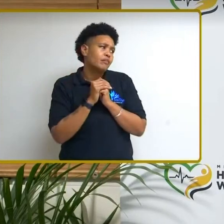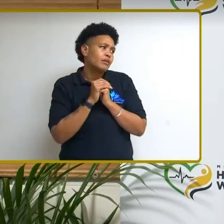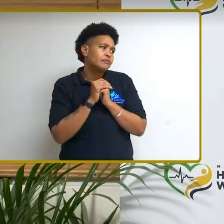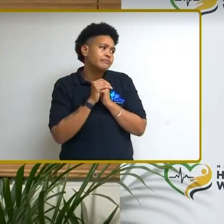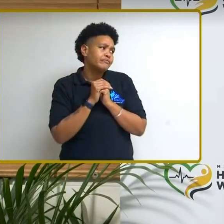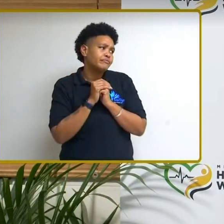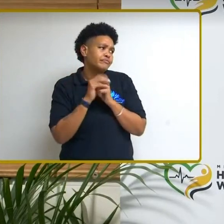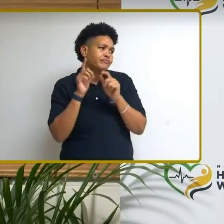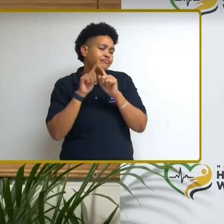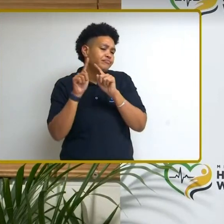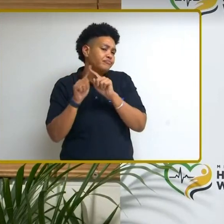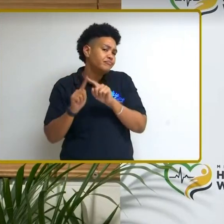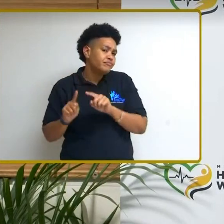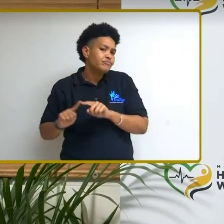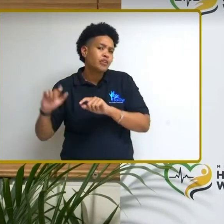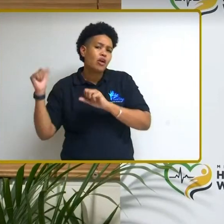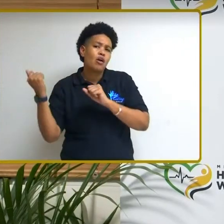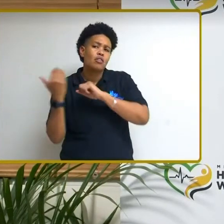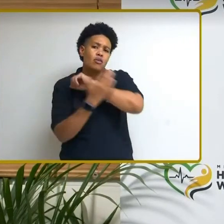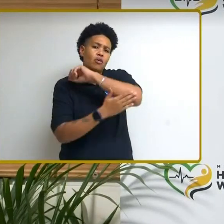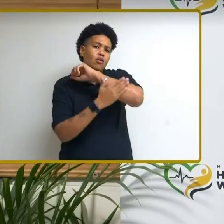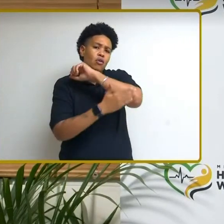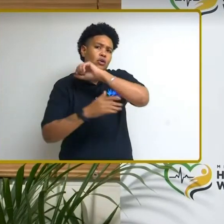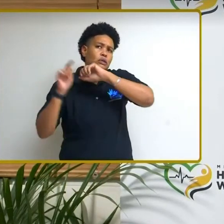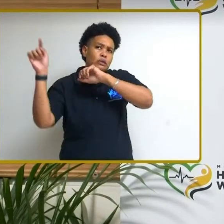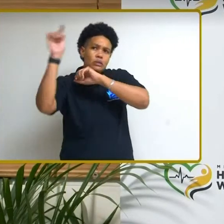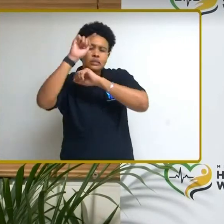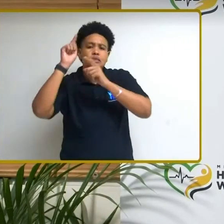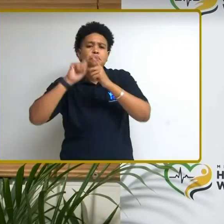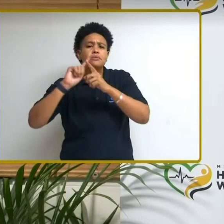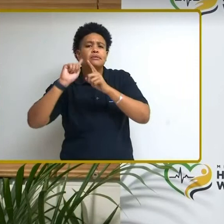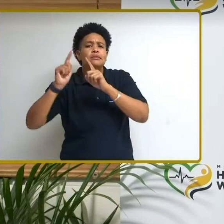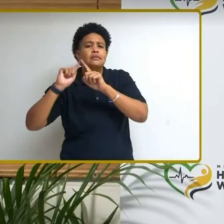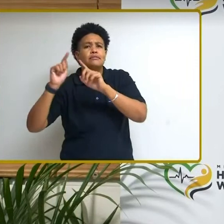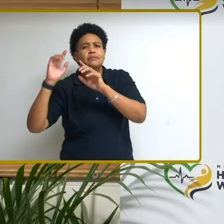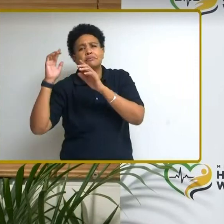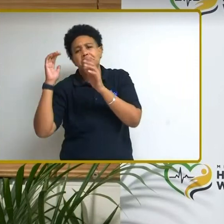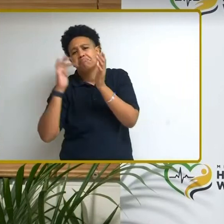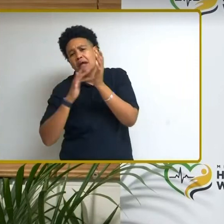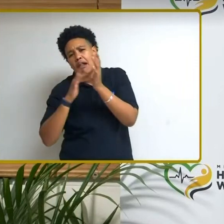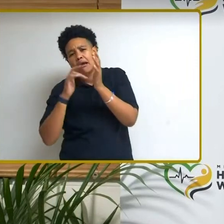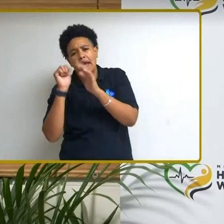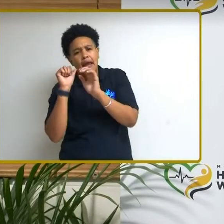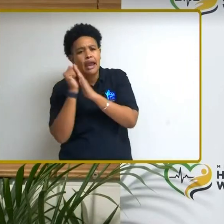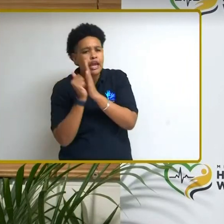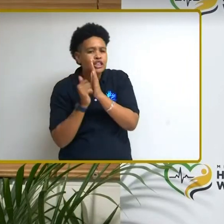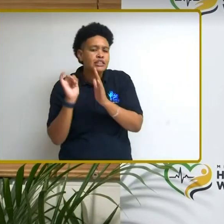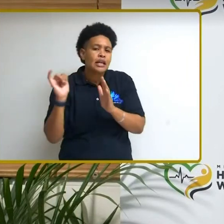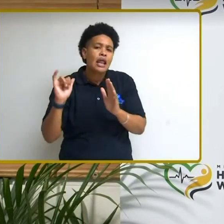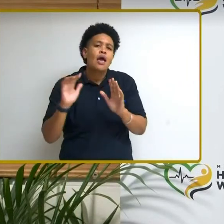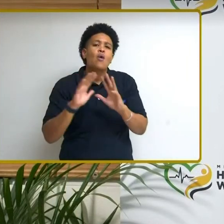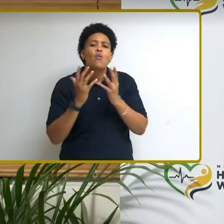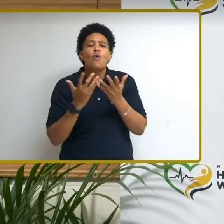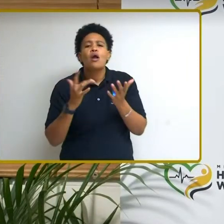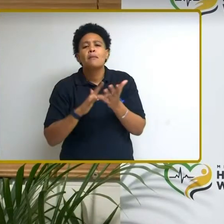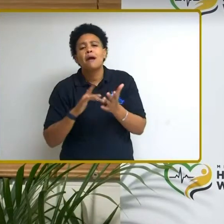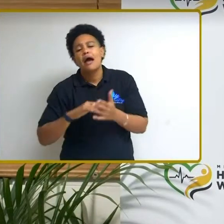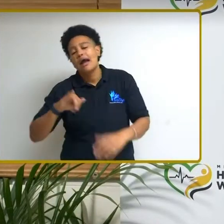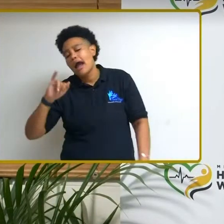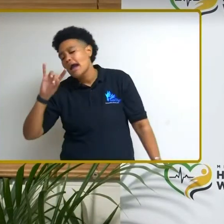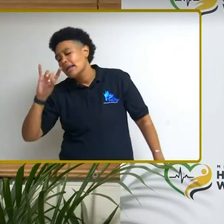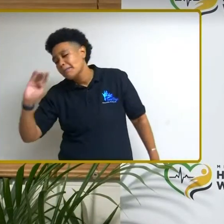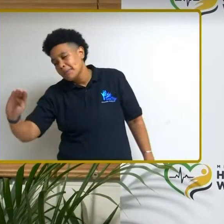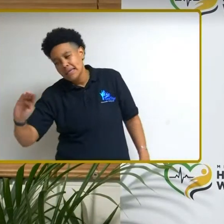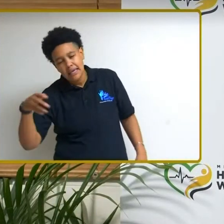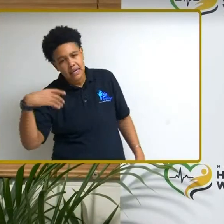various other multilateral and bilateral institutions like the World Bank and the Inter-American Development Bank, the